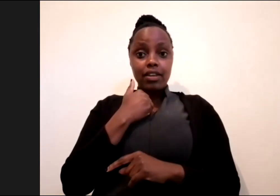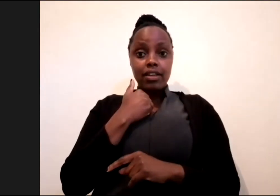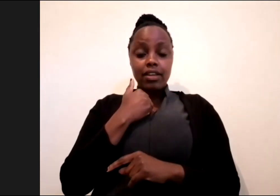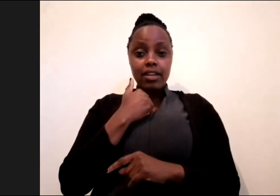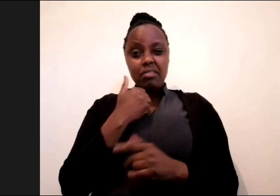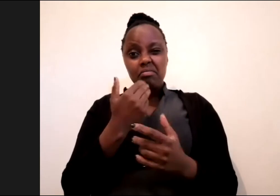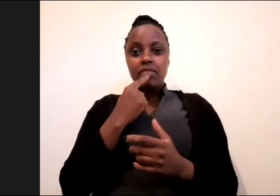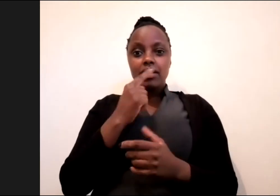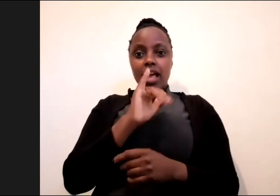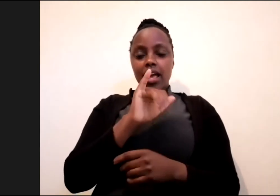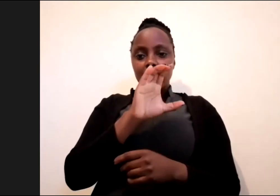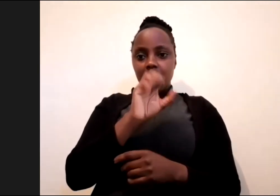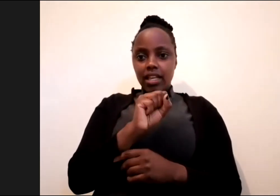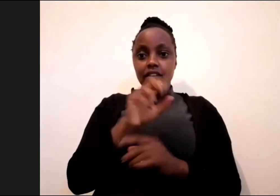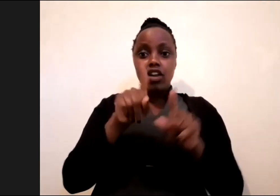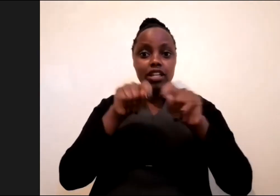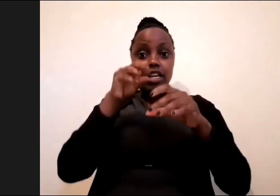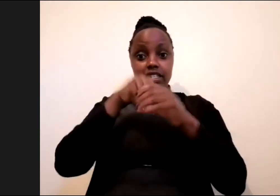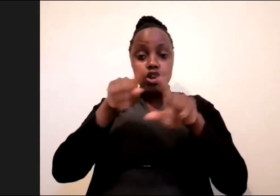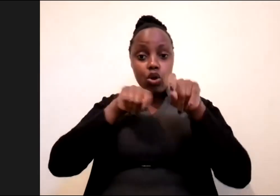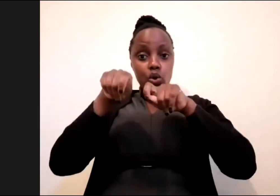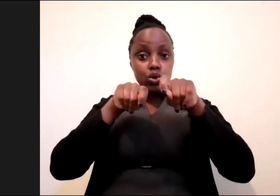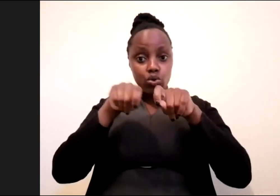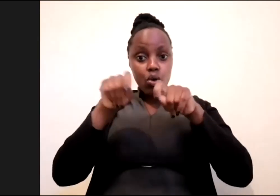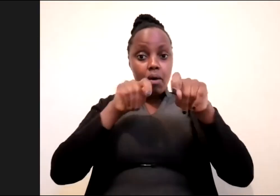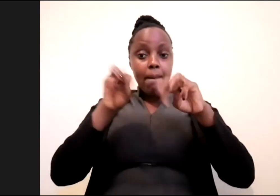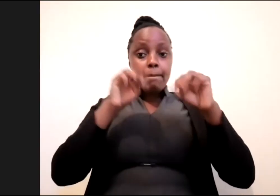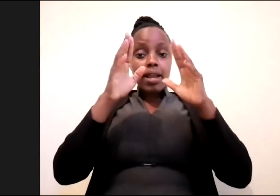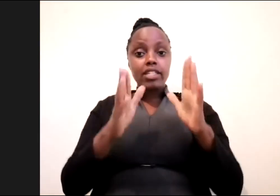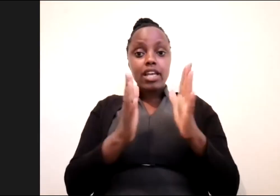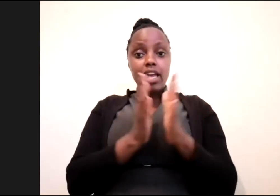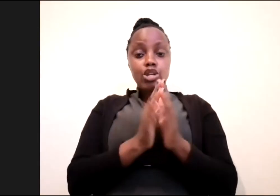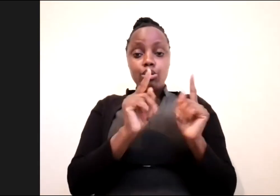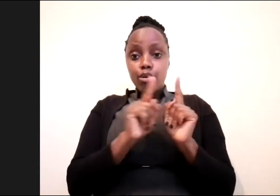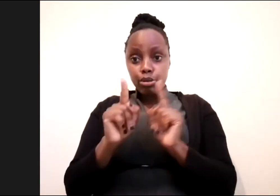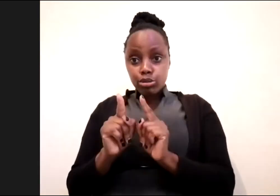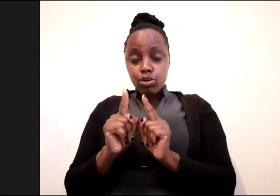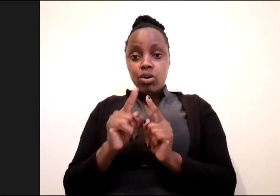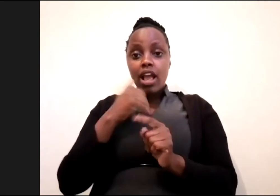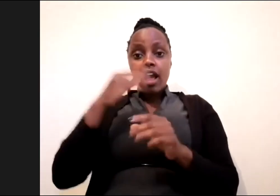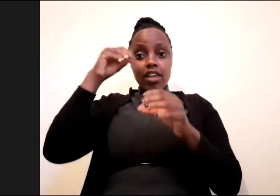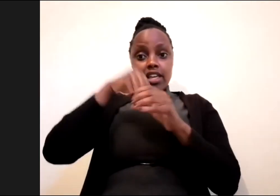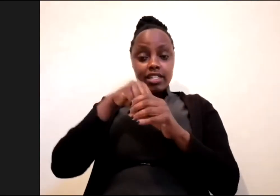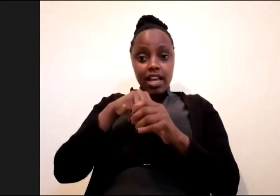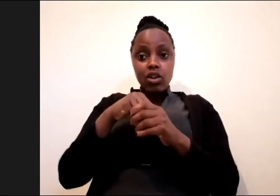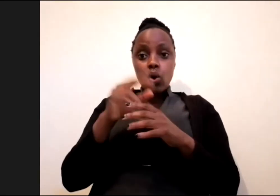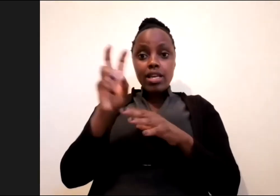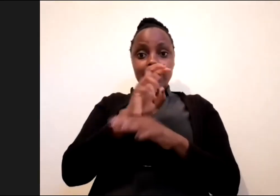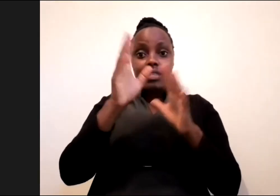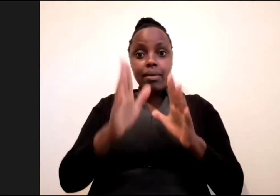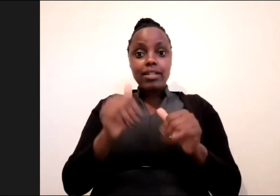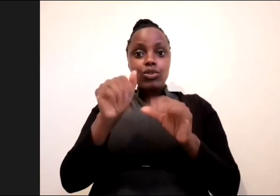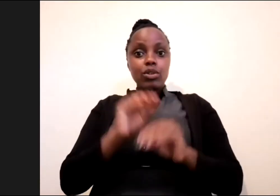ICS as internal control system managers and also internal inspectors. It's clear that these